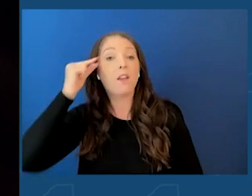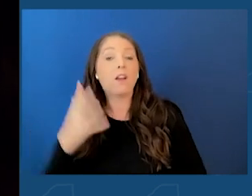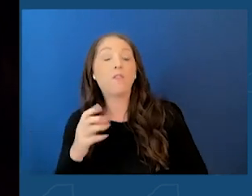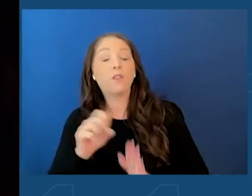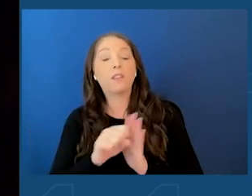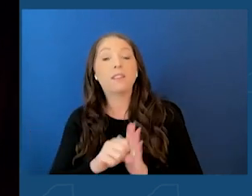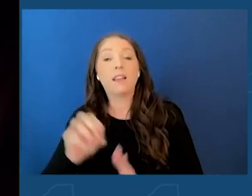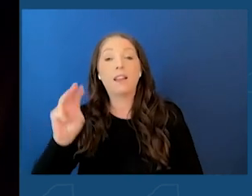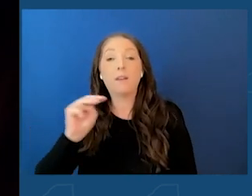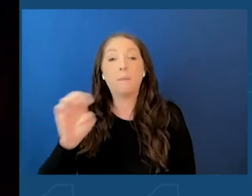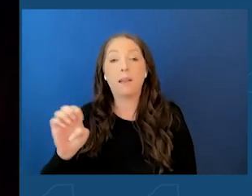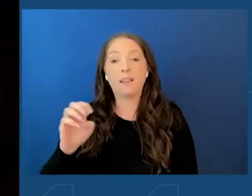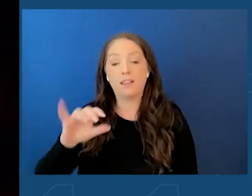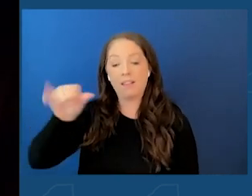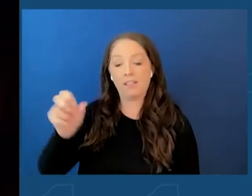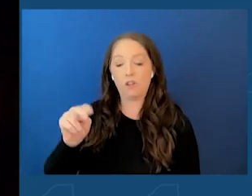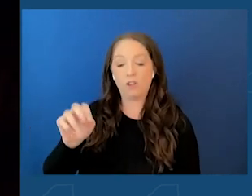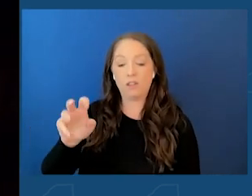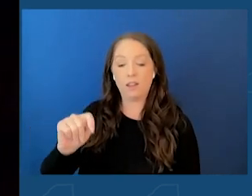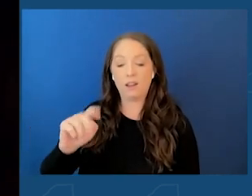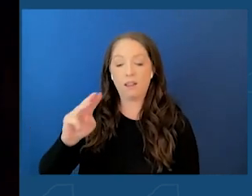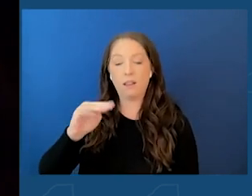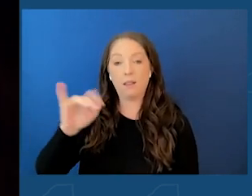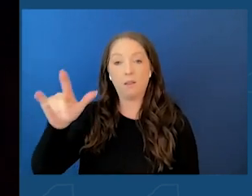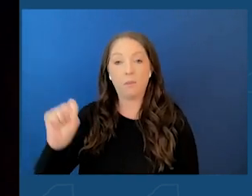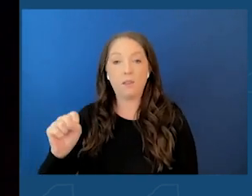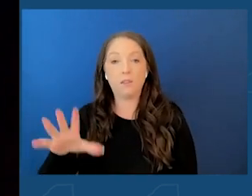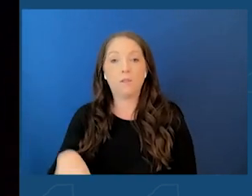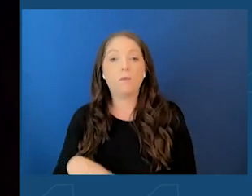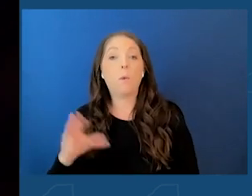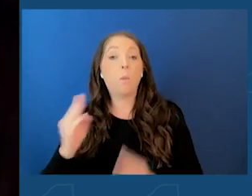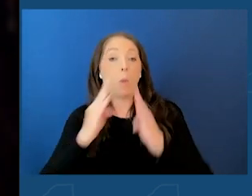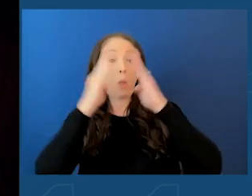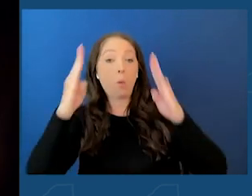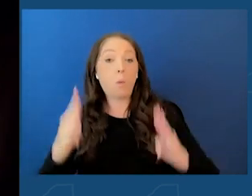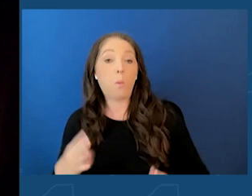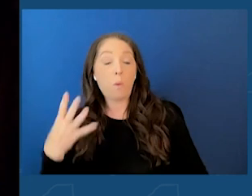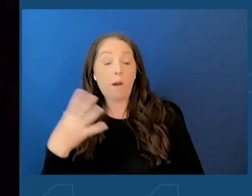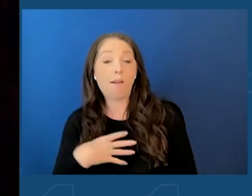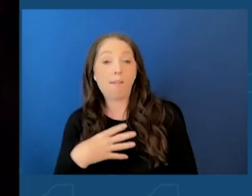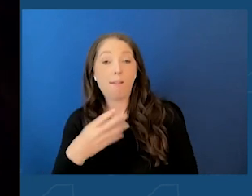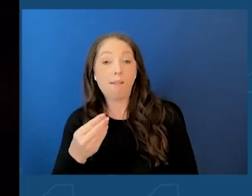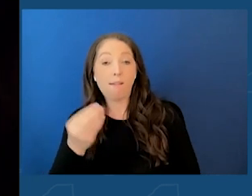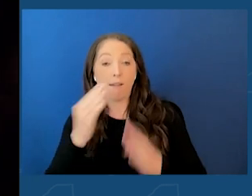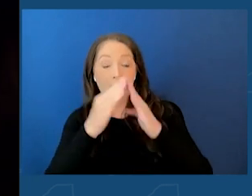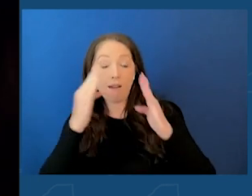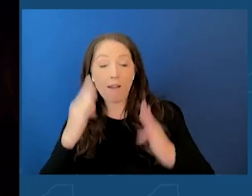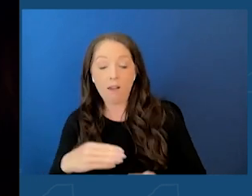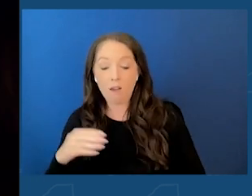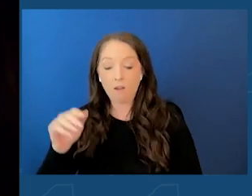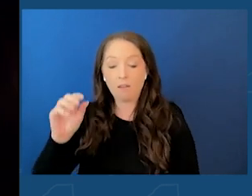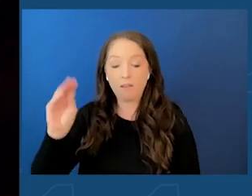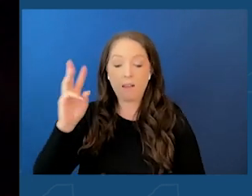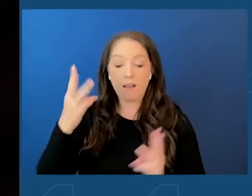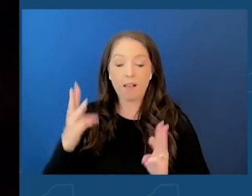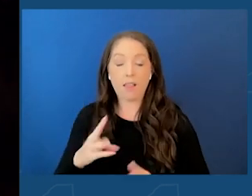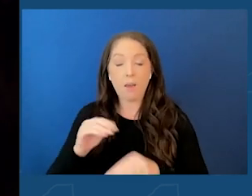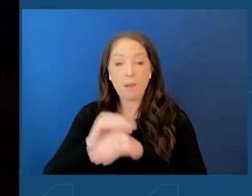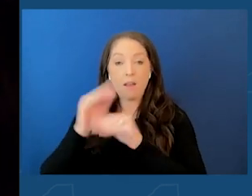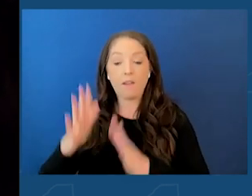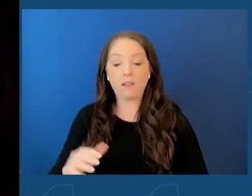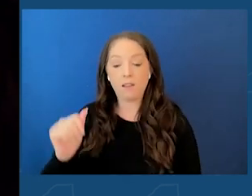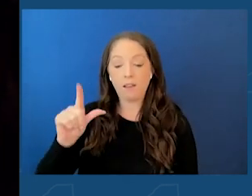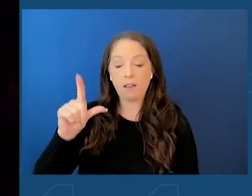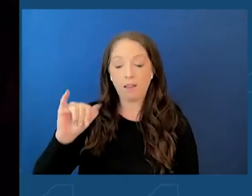Janet Mills. From the White House, the National Climate Advisor, Ali Zaidi. And the Executive Director of the